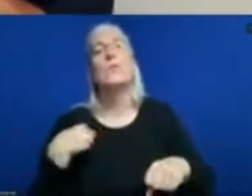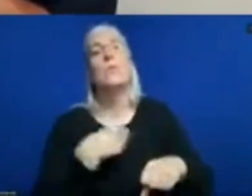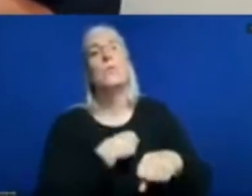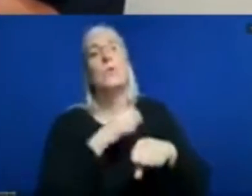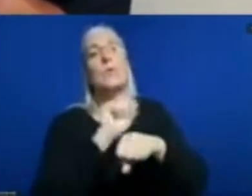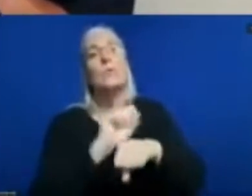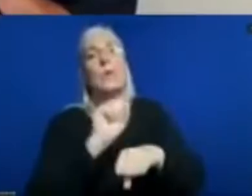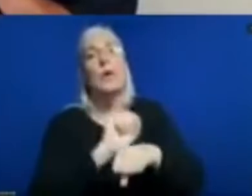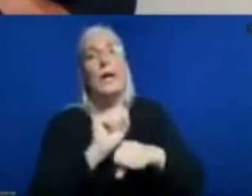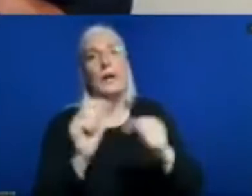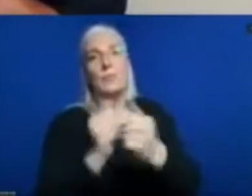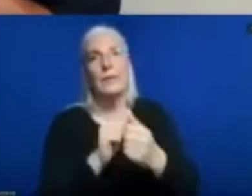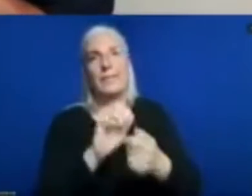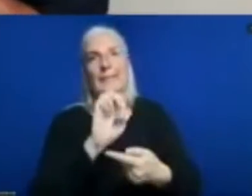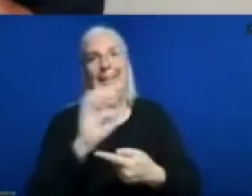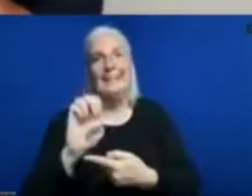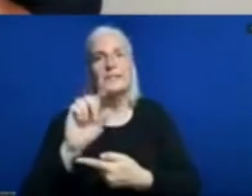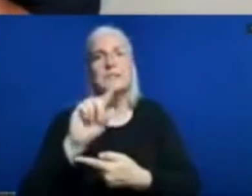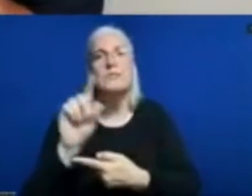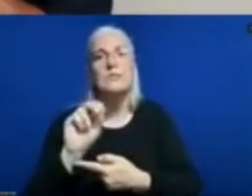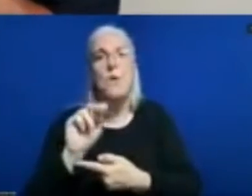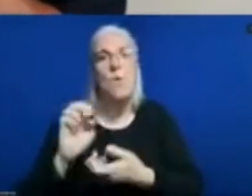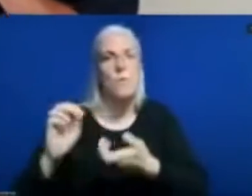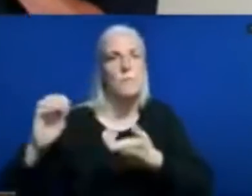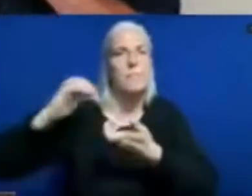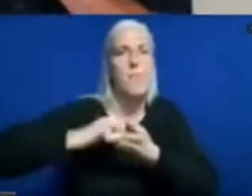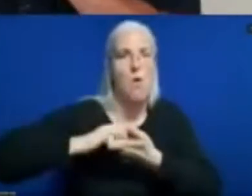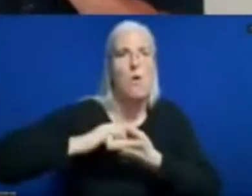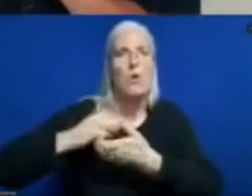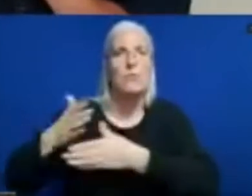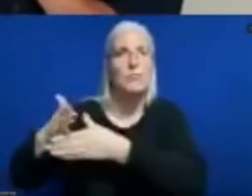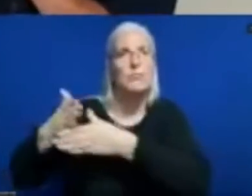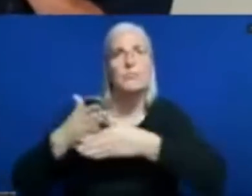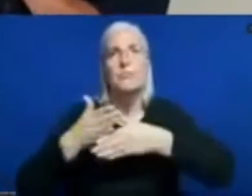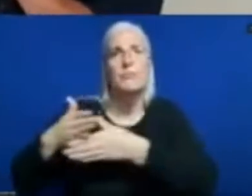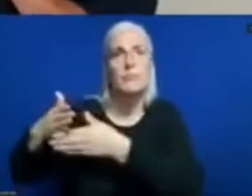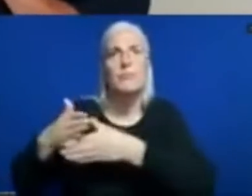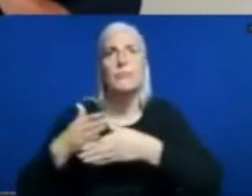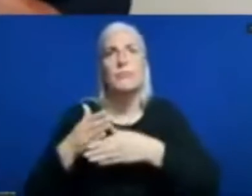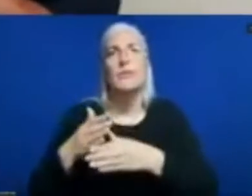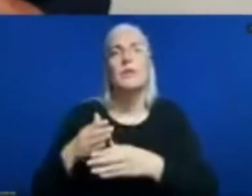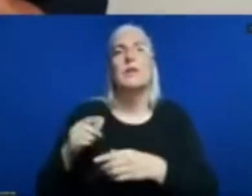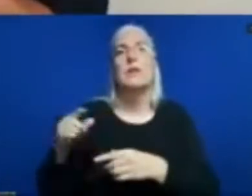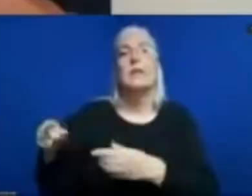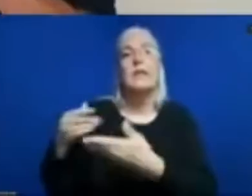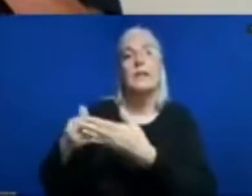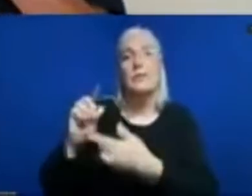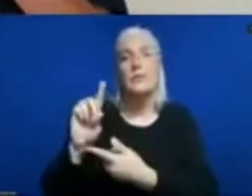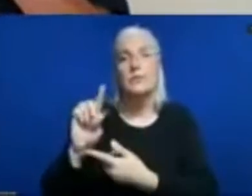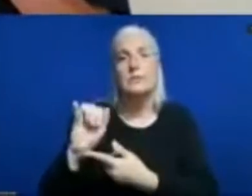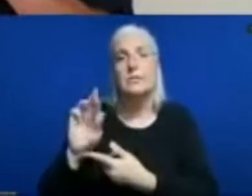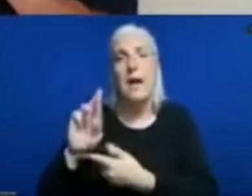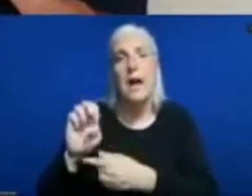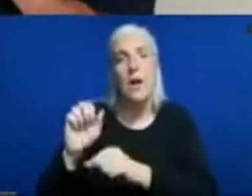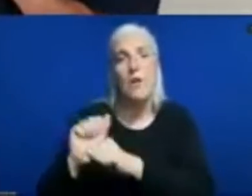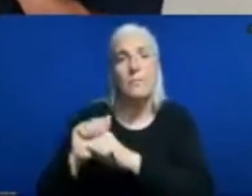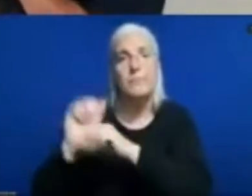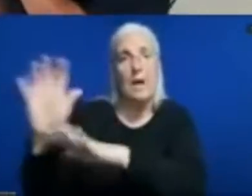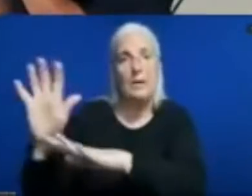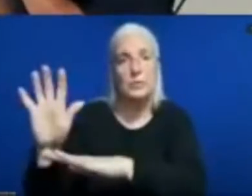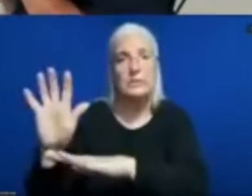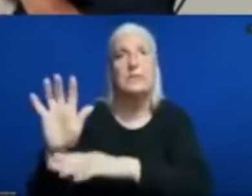that closes the door from any fire coming from the south. So communities of the peninsula, Westwood, Hamilton Branch are all looking very